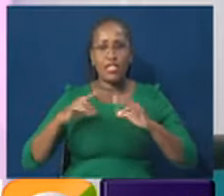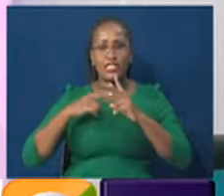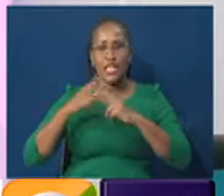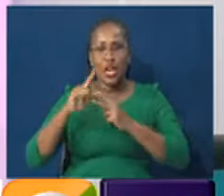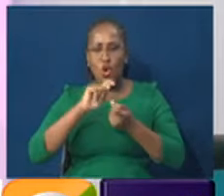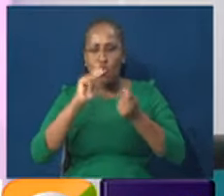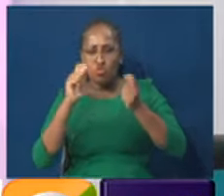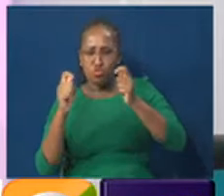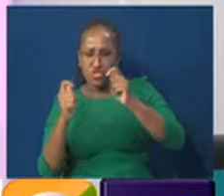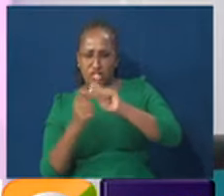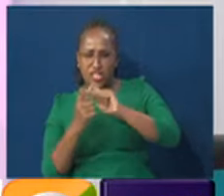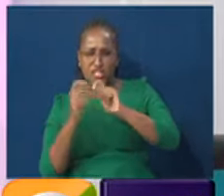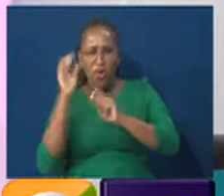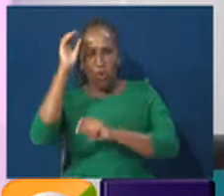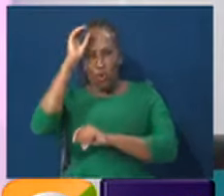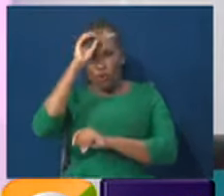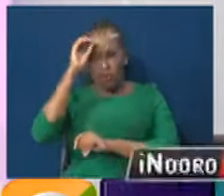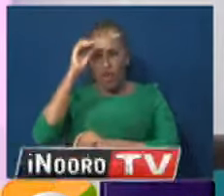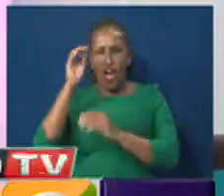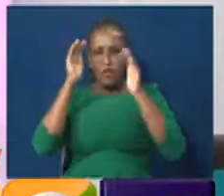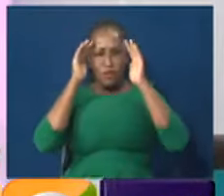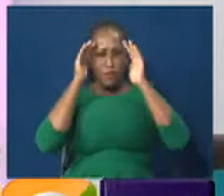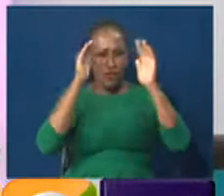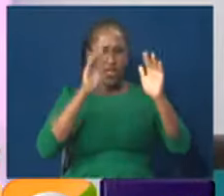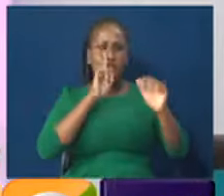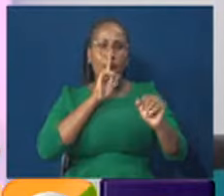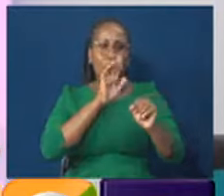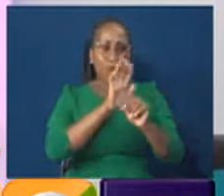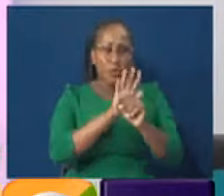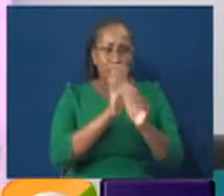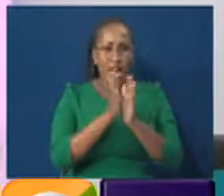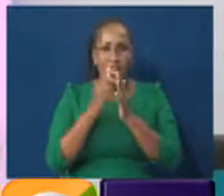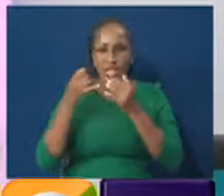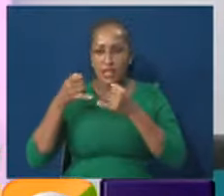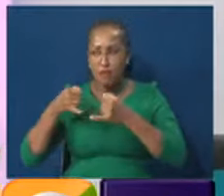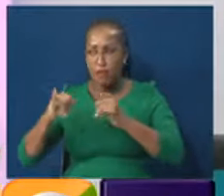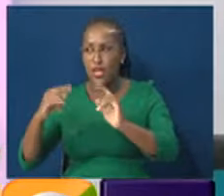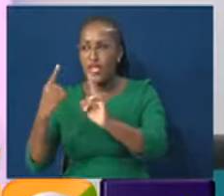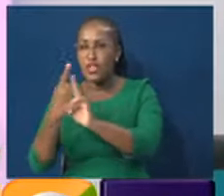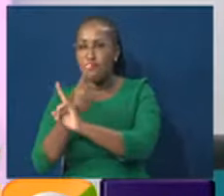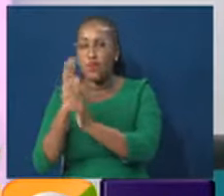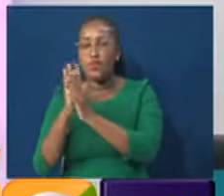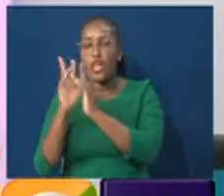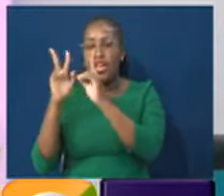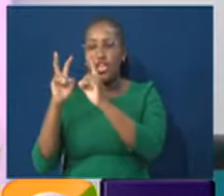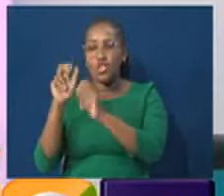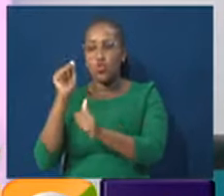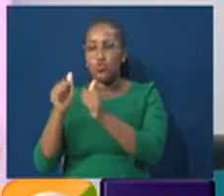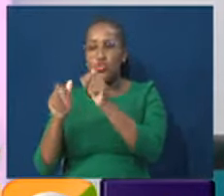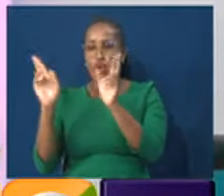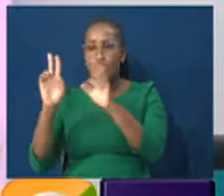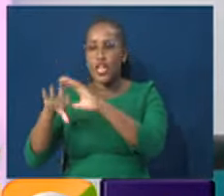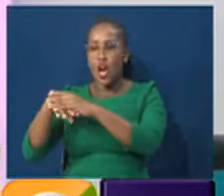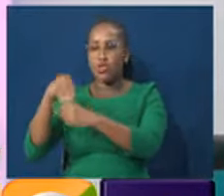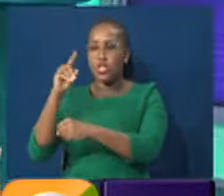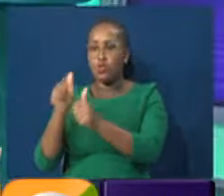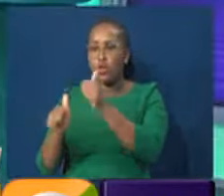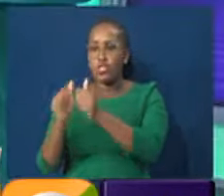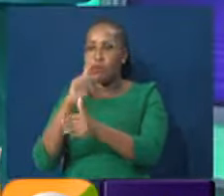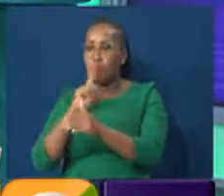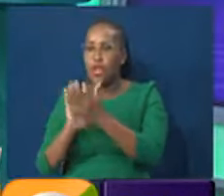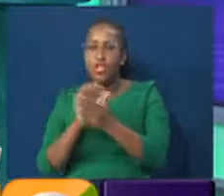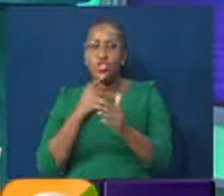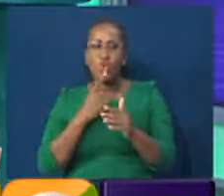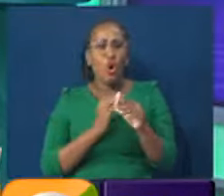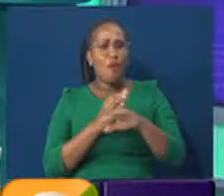narrative and begin to look at promises and implementation as opposed to issues that are outside what has been promised. So out of the